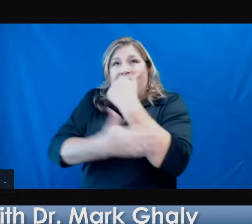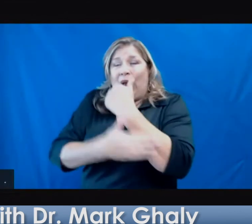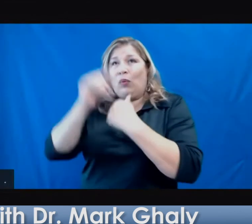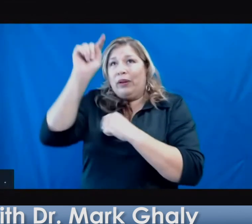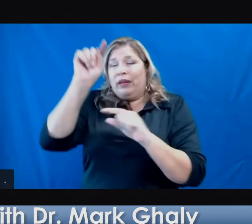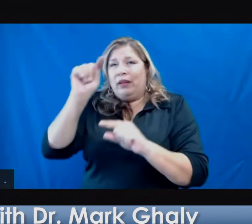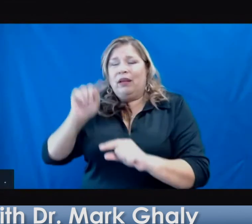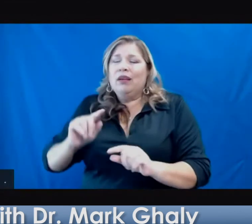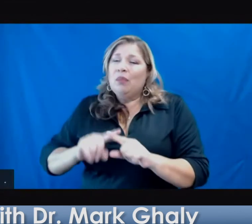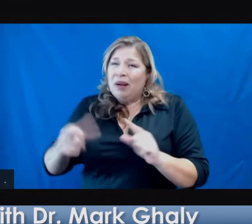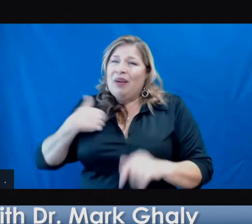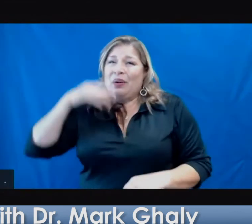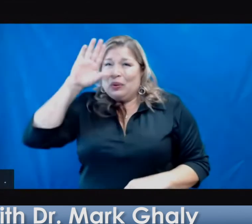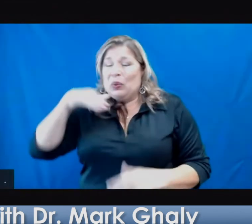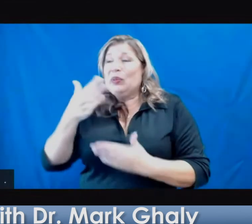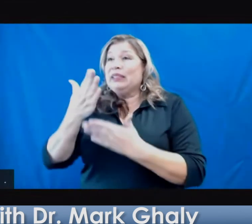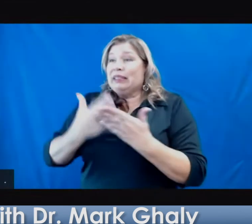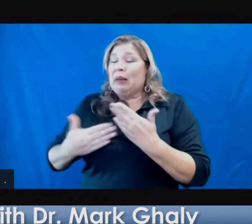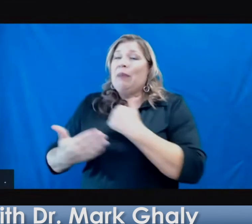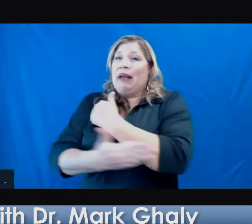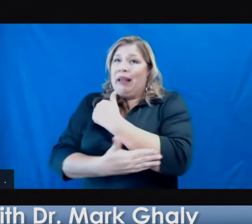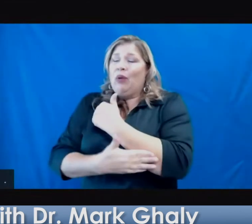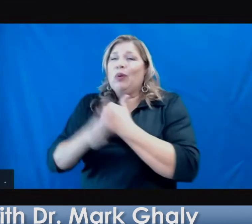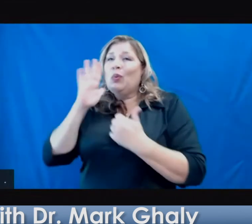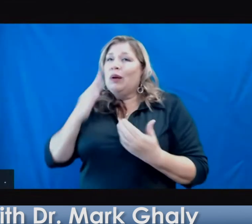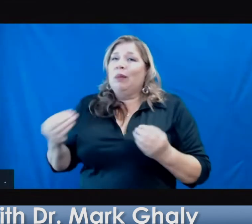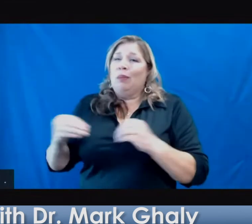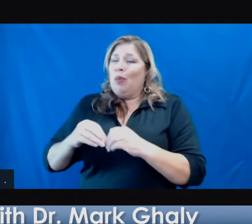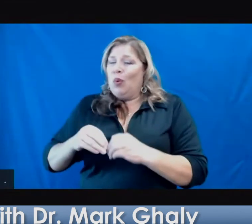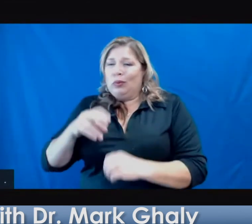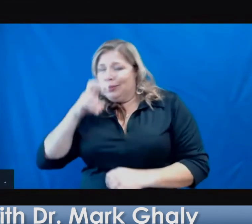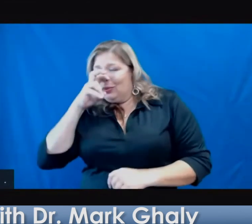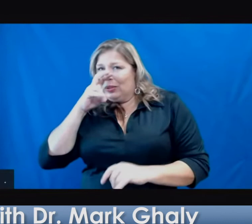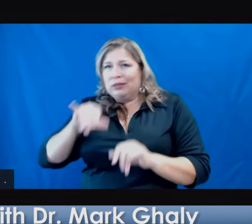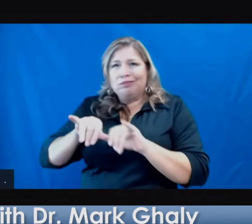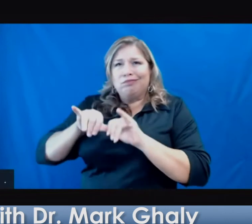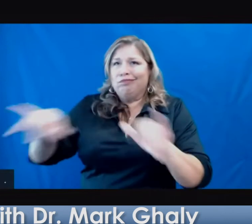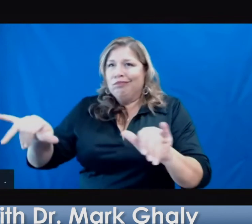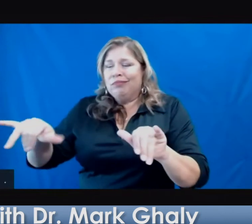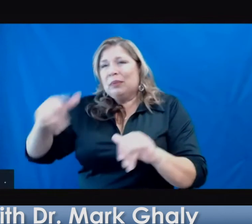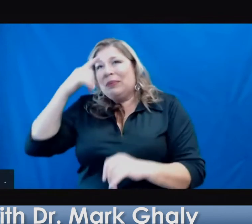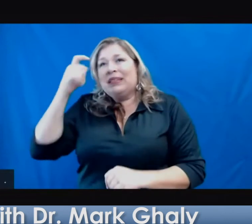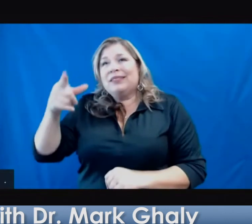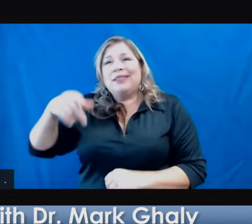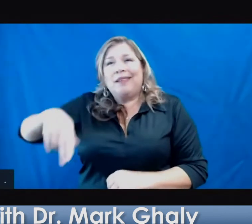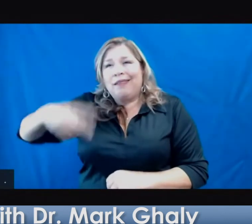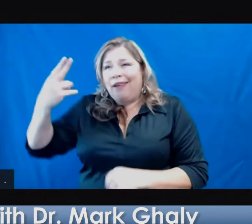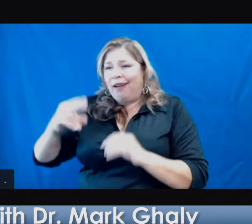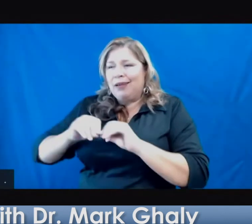that some counties will benefit from using this as a tool immediately, given the high rates of